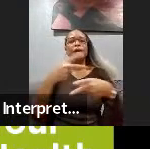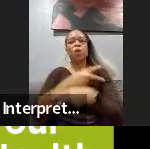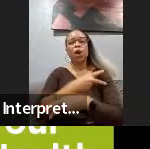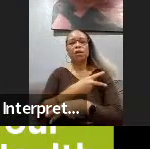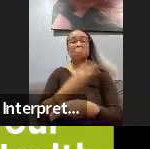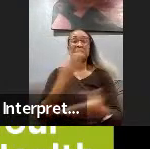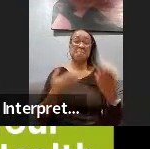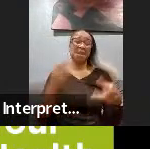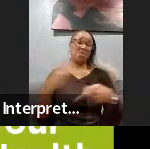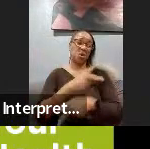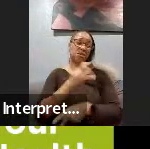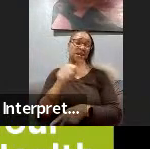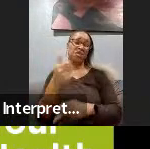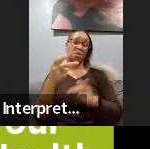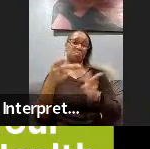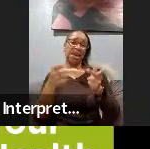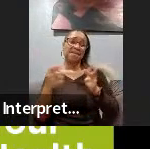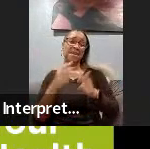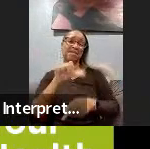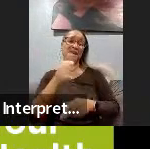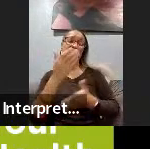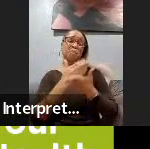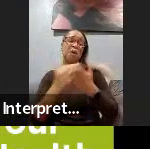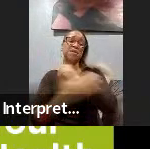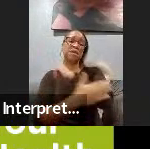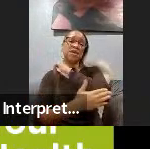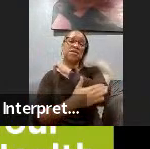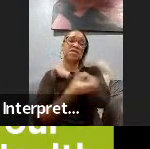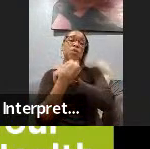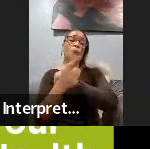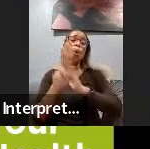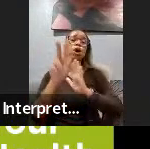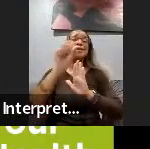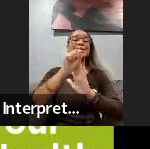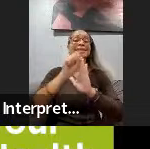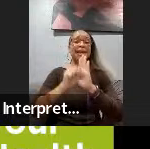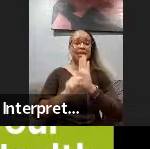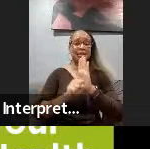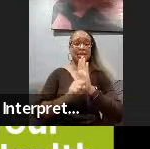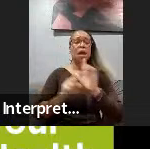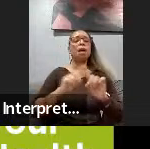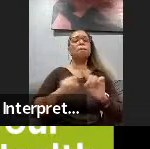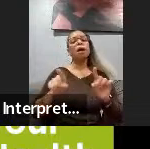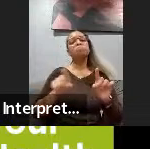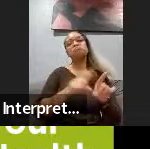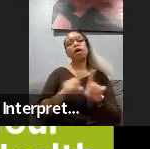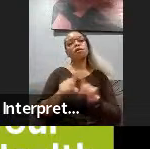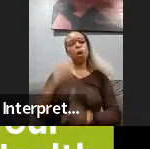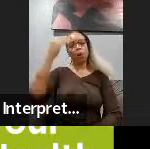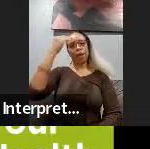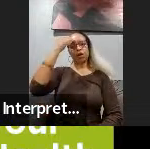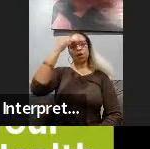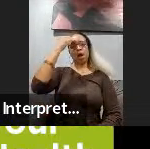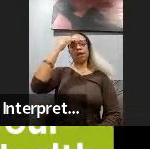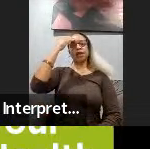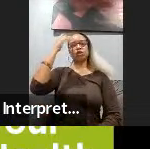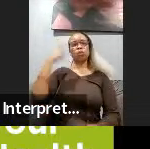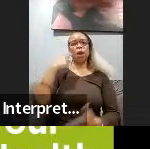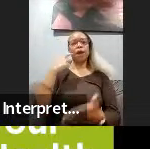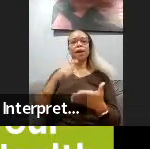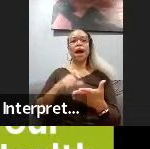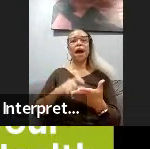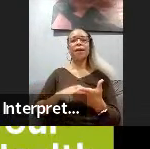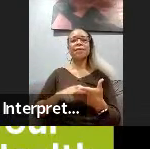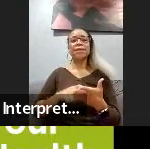places, other parts of the country, maybe even other parts of the state. But also, I just want to acknowledge, we know being eligible for